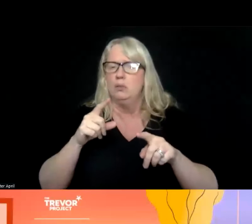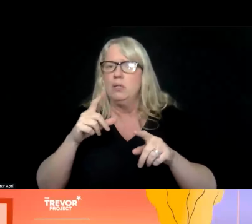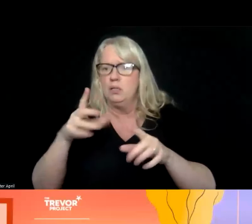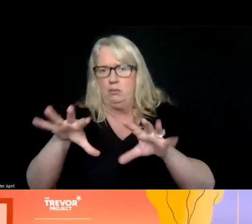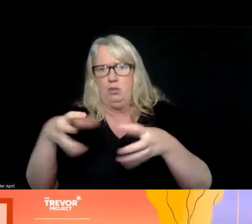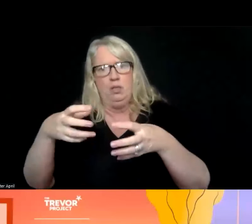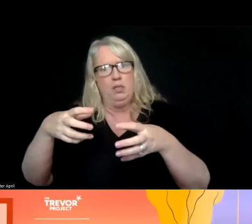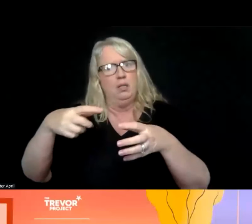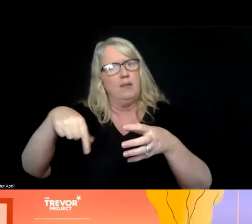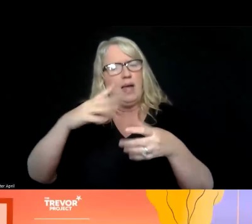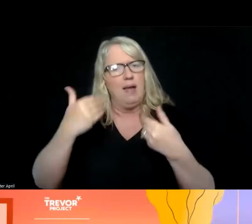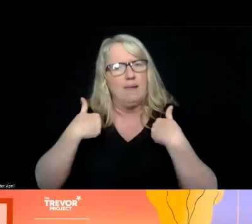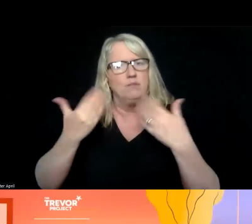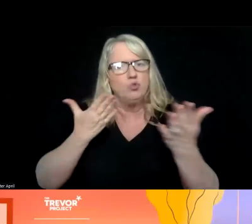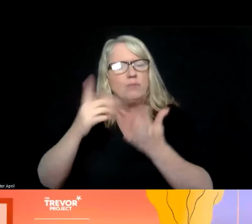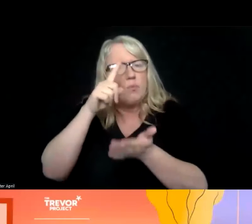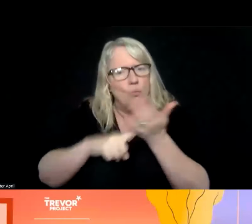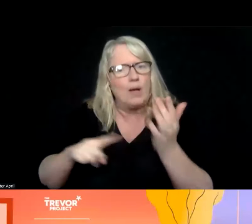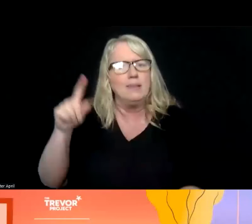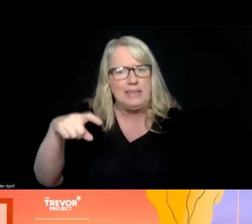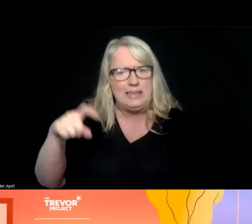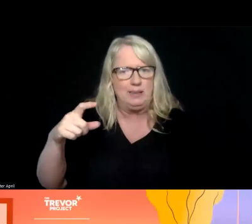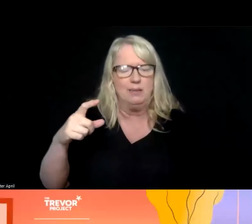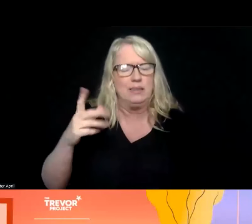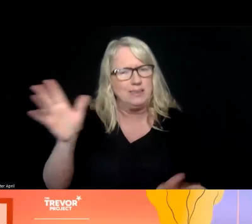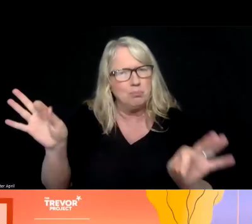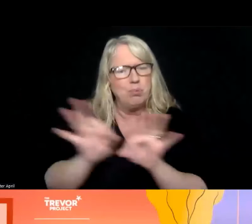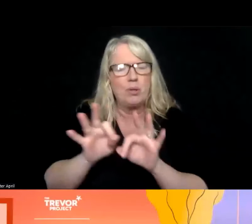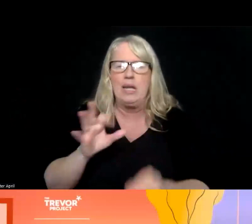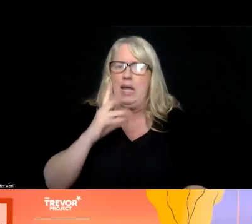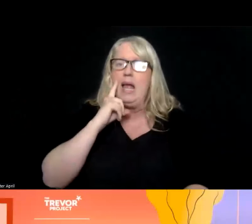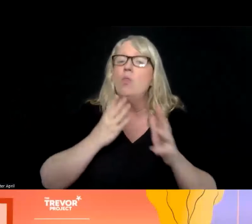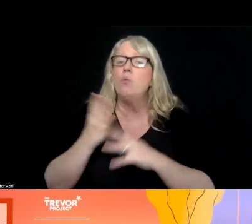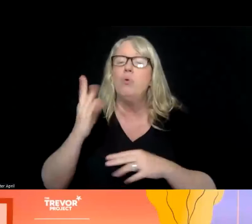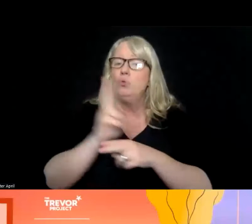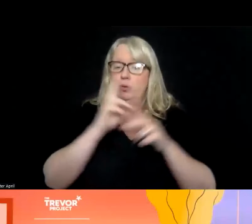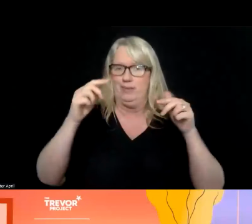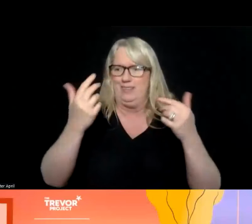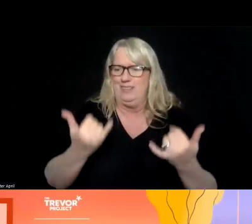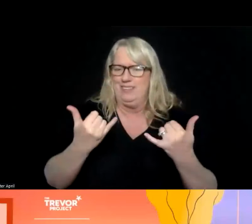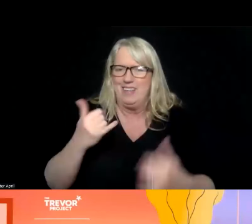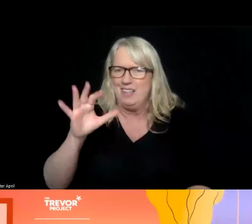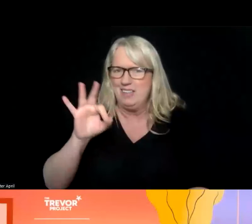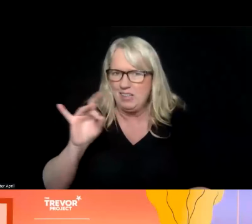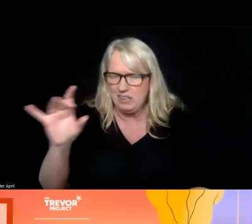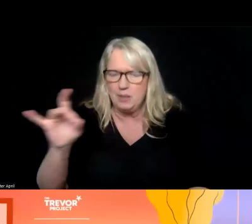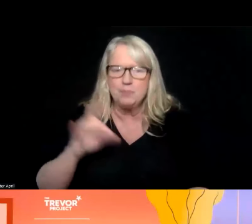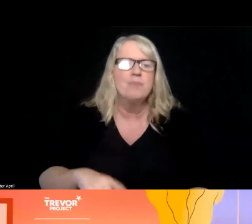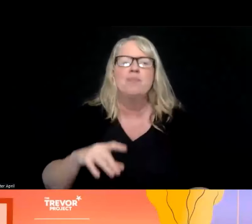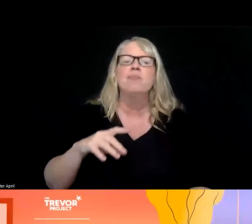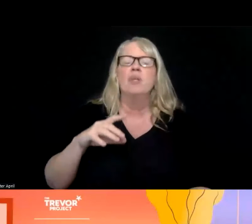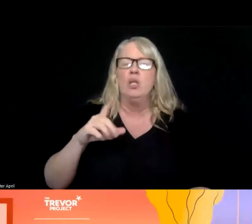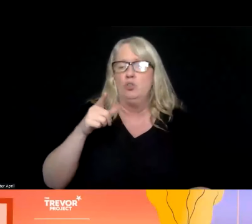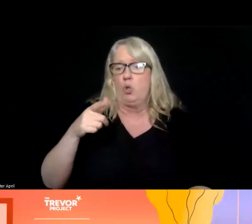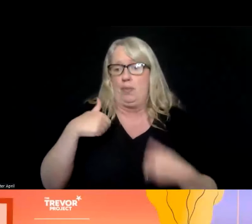supportive services that they need. And that is one of the ways that we do that is through 988. And while LGBTQ young people face